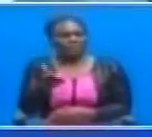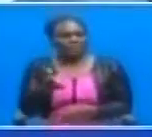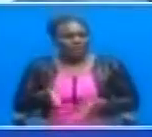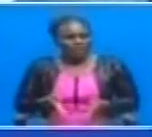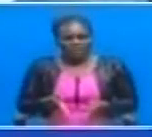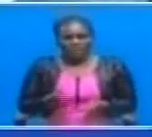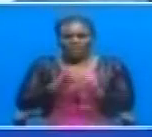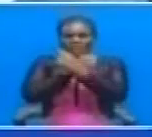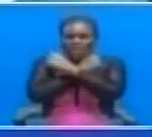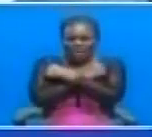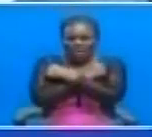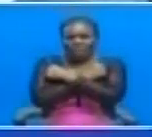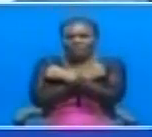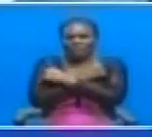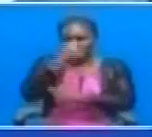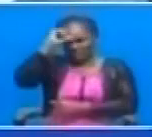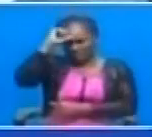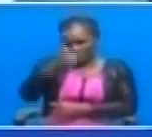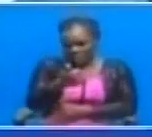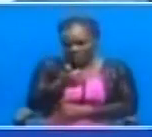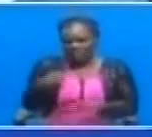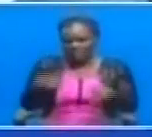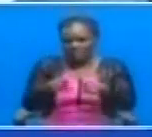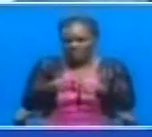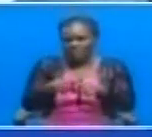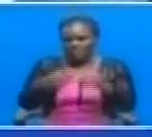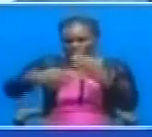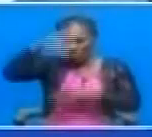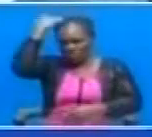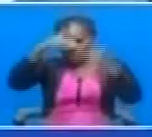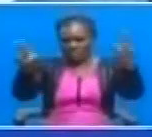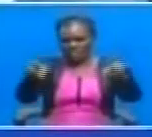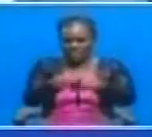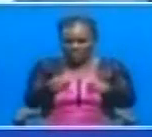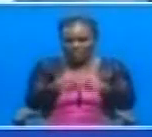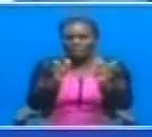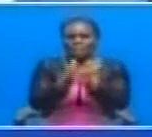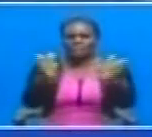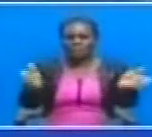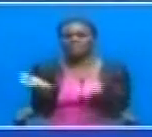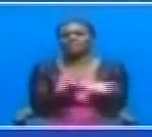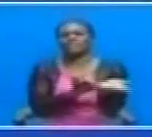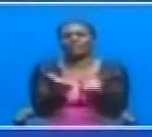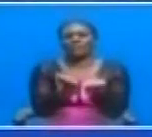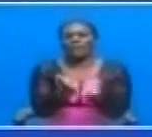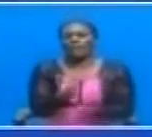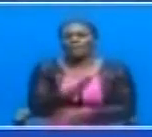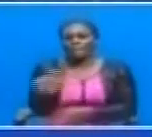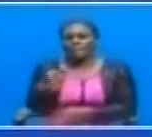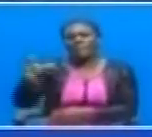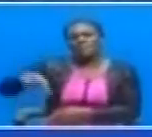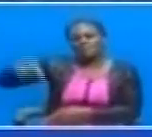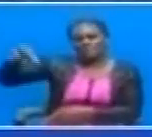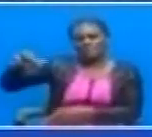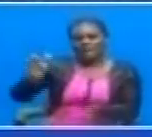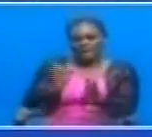Both passionate intellectuals, both having attended Harvard schools, and both engaged in public service, Barack Obama Sr.